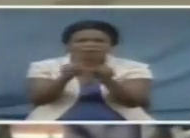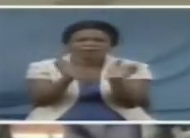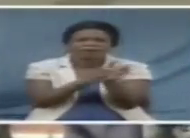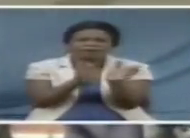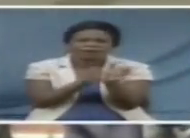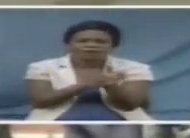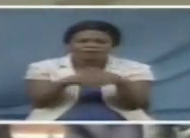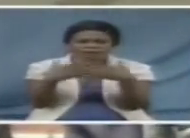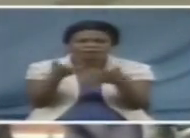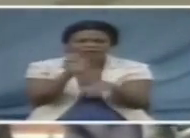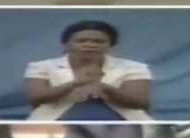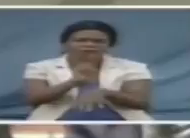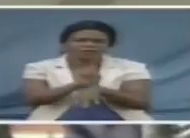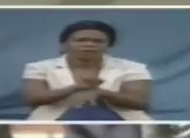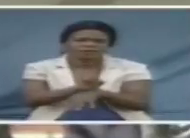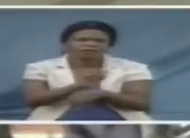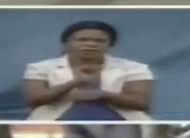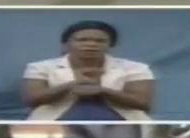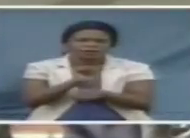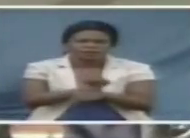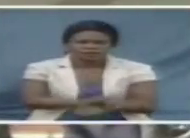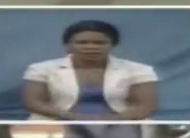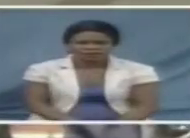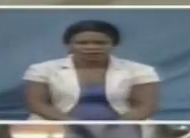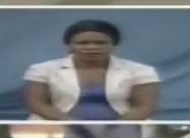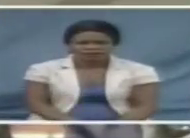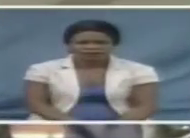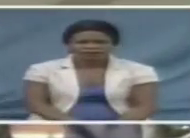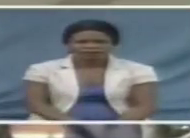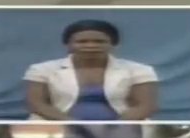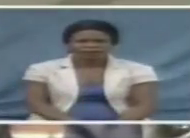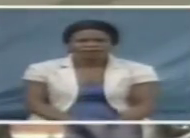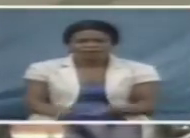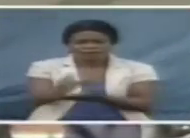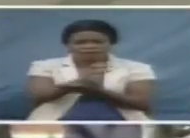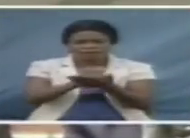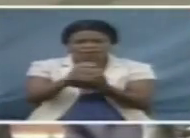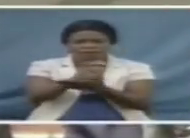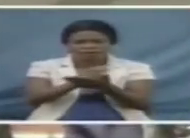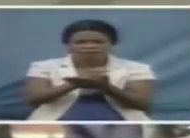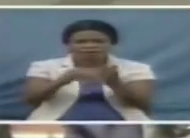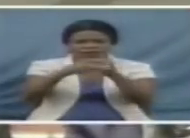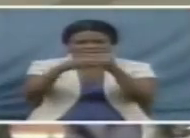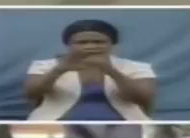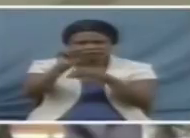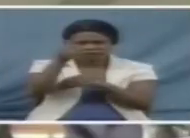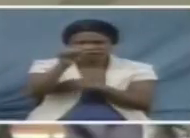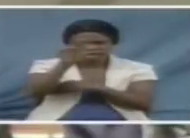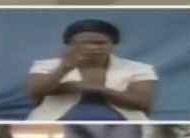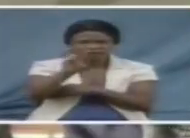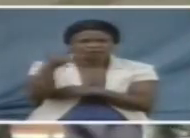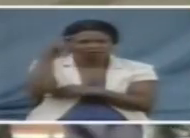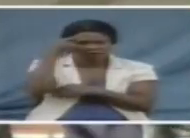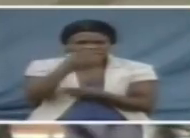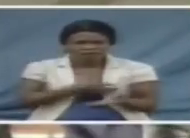to follow an academic or vocational career. Sir, at tertiary education level,